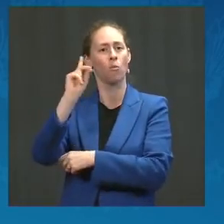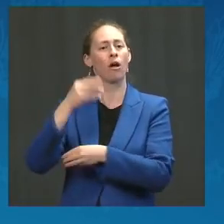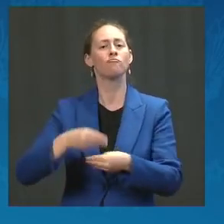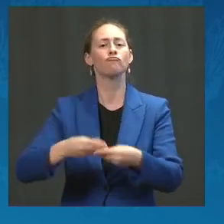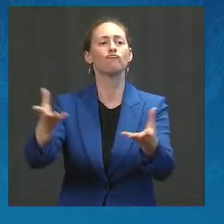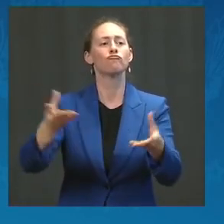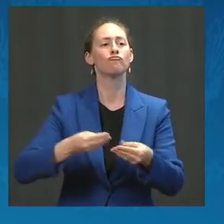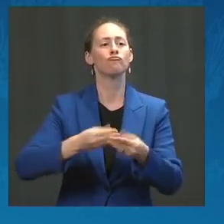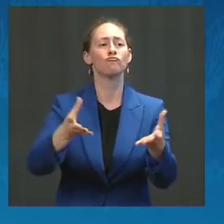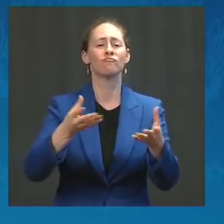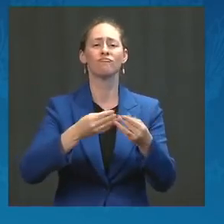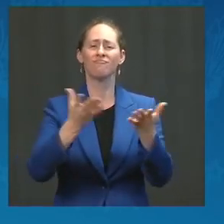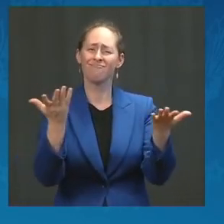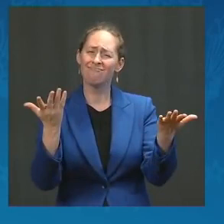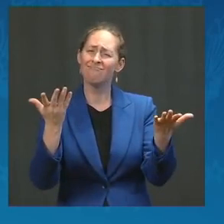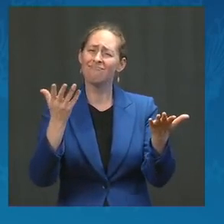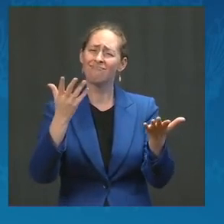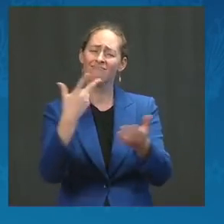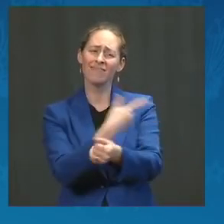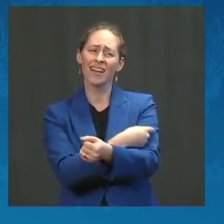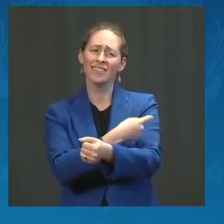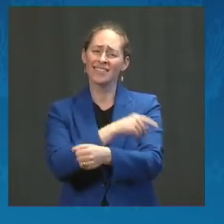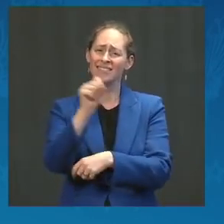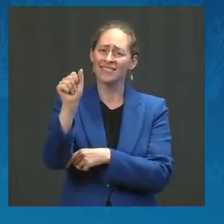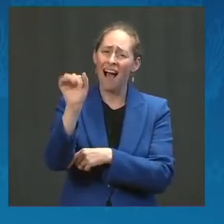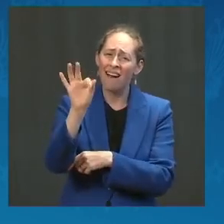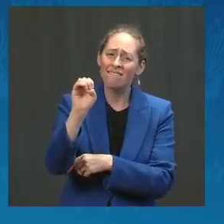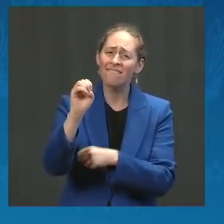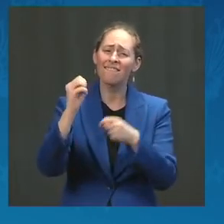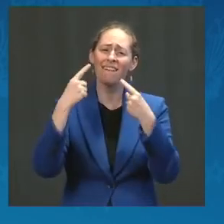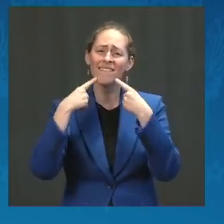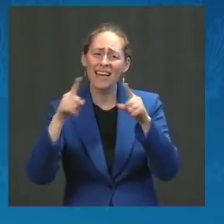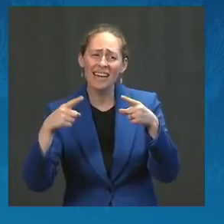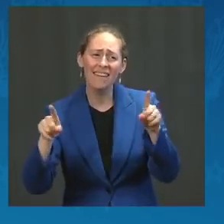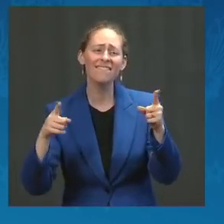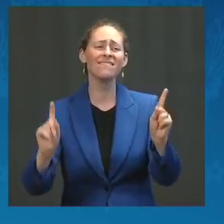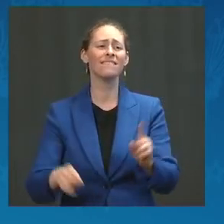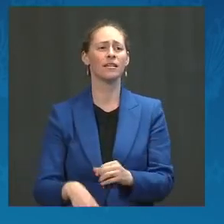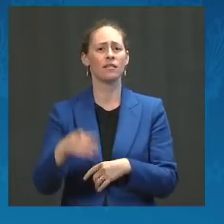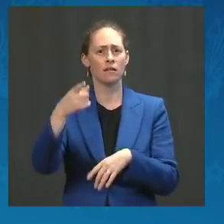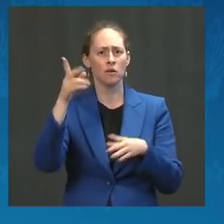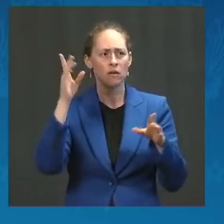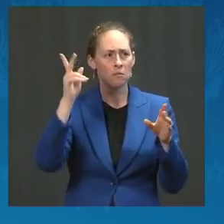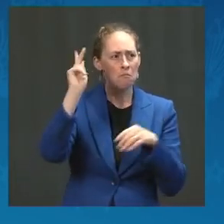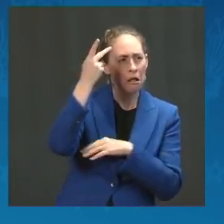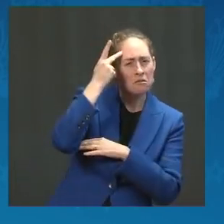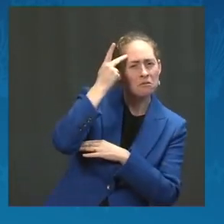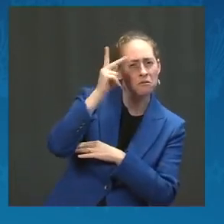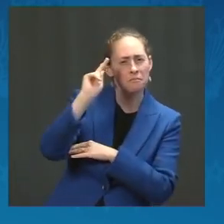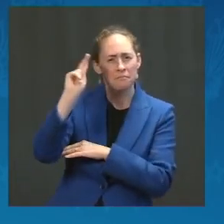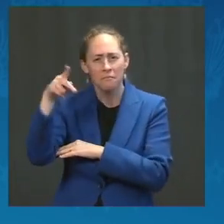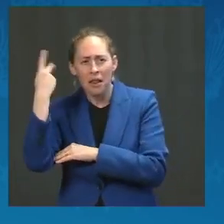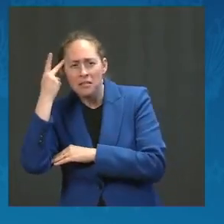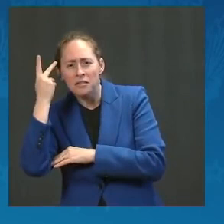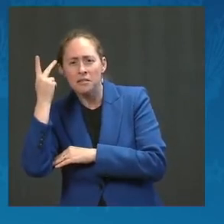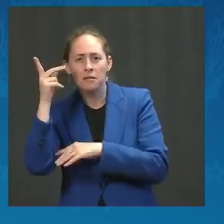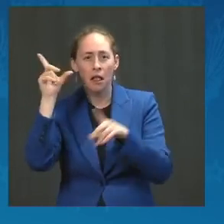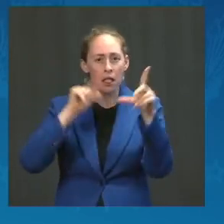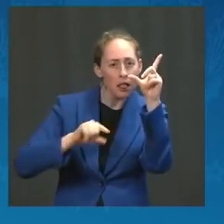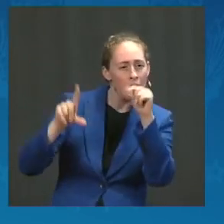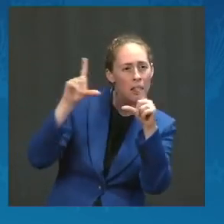are safe, highly effective. There's nothing political about them. Look at all the people